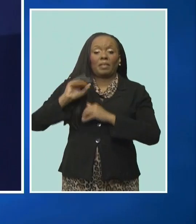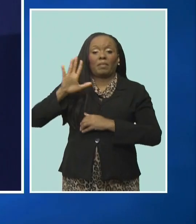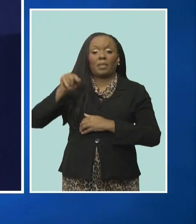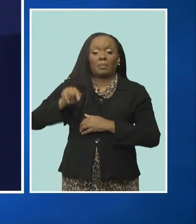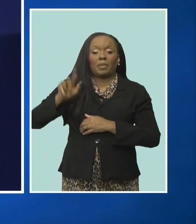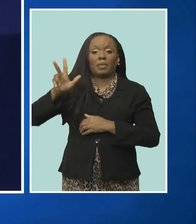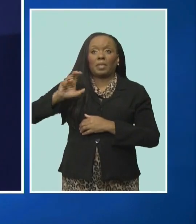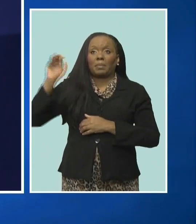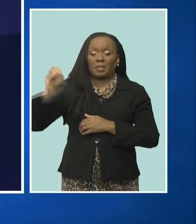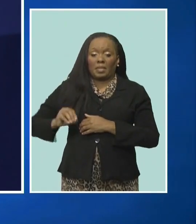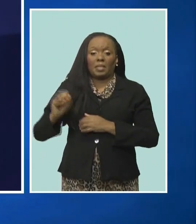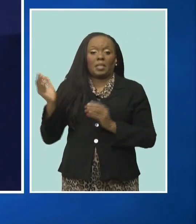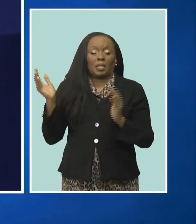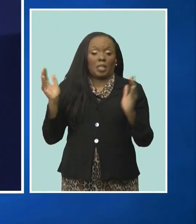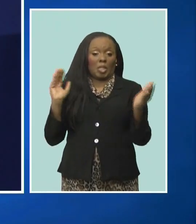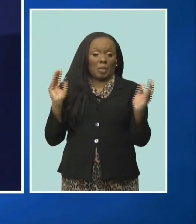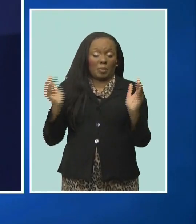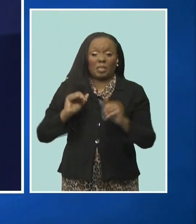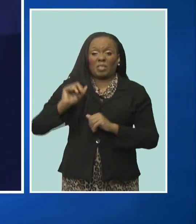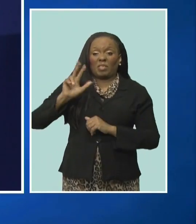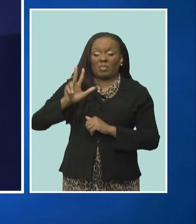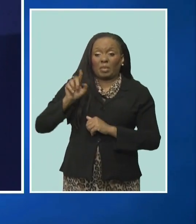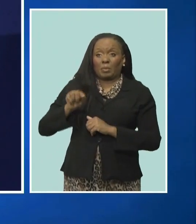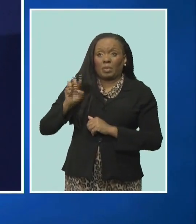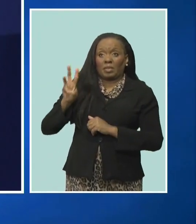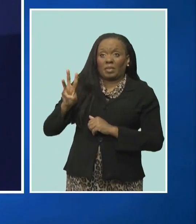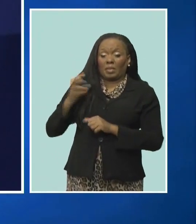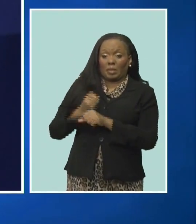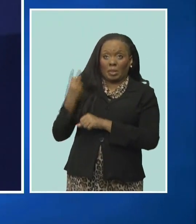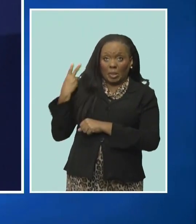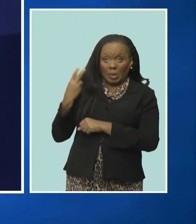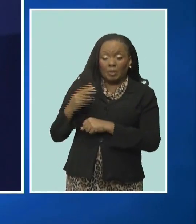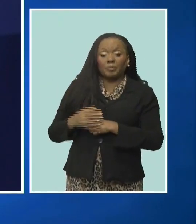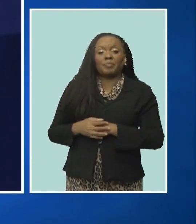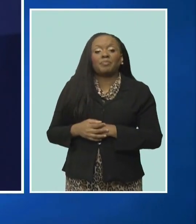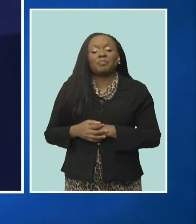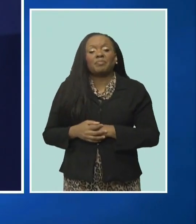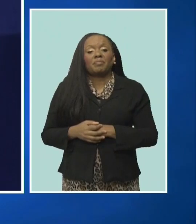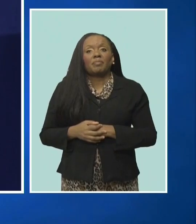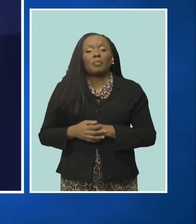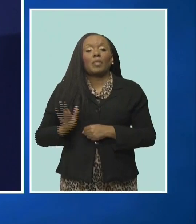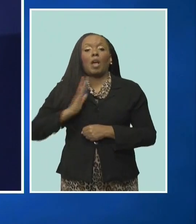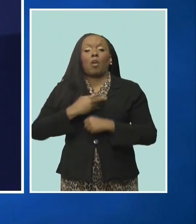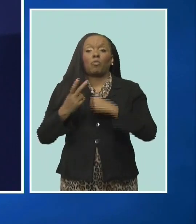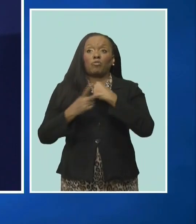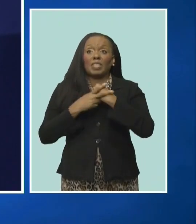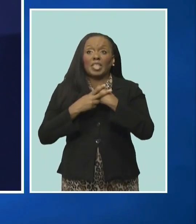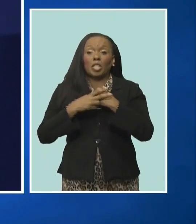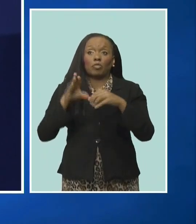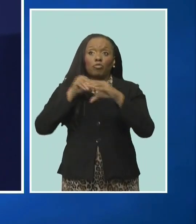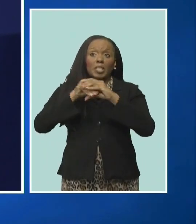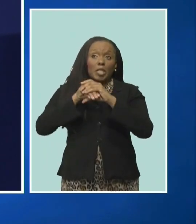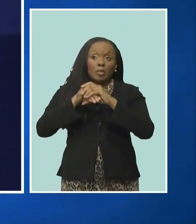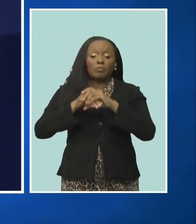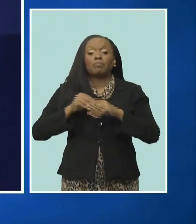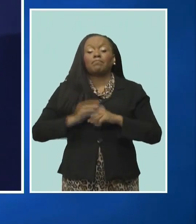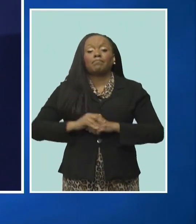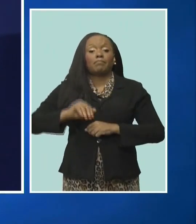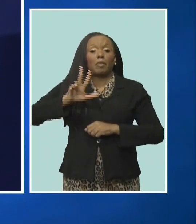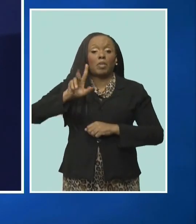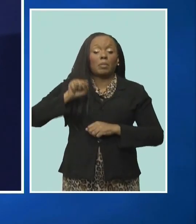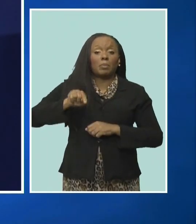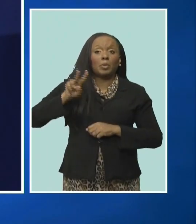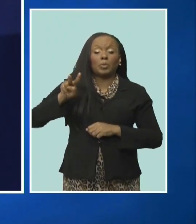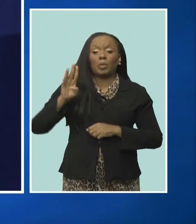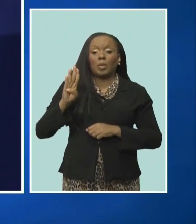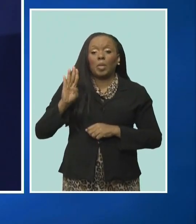of GDP compared to 3.6% in the previous year. We saw the reserve reaching a record high of $3.2